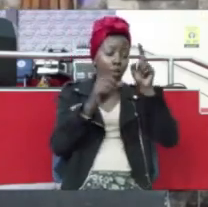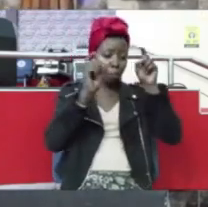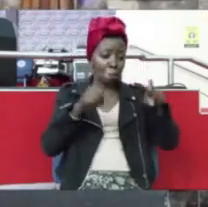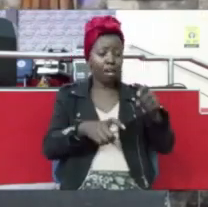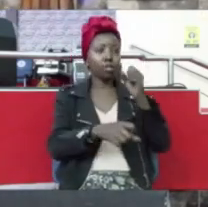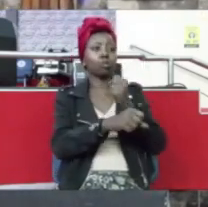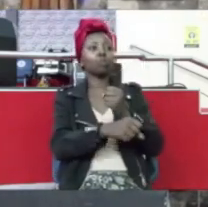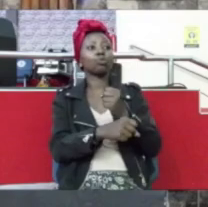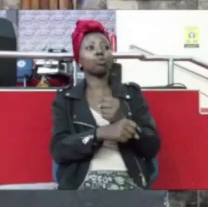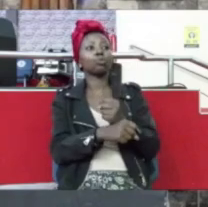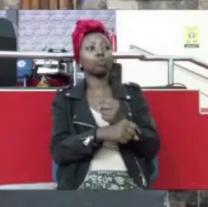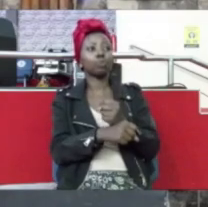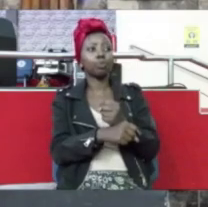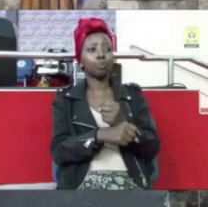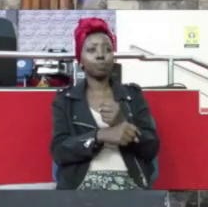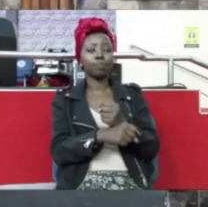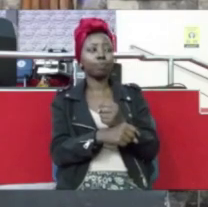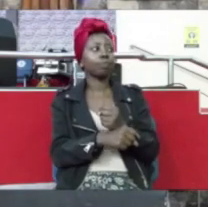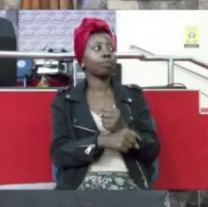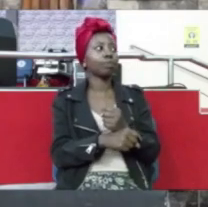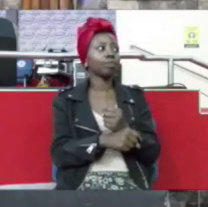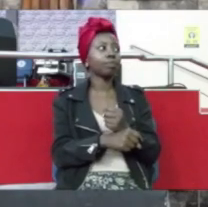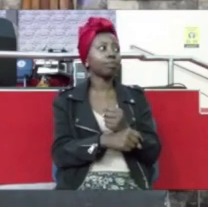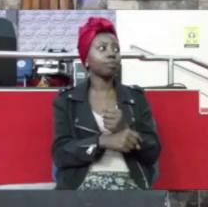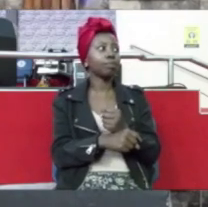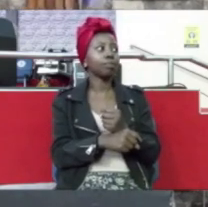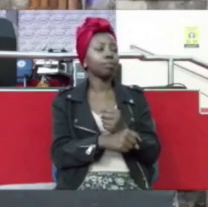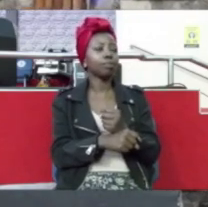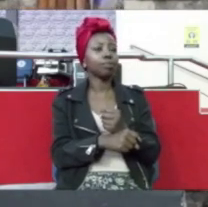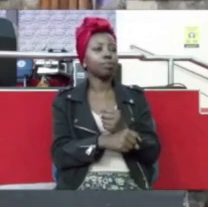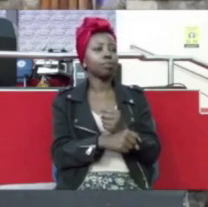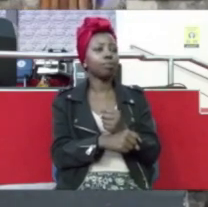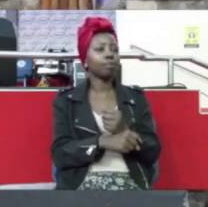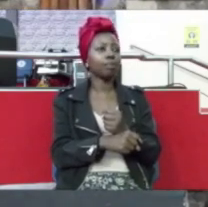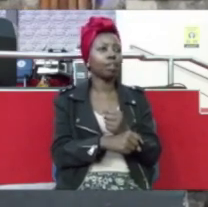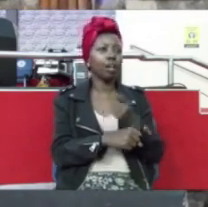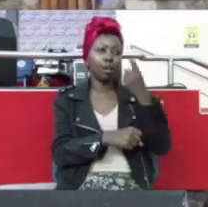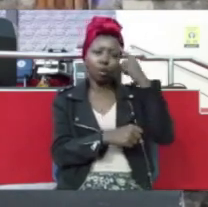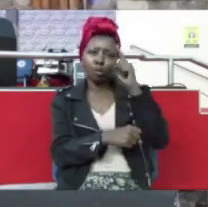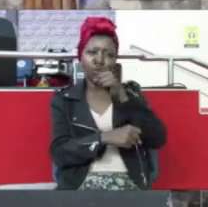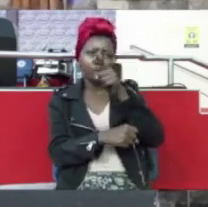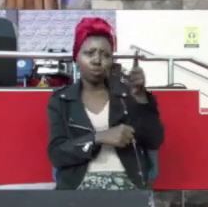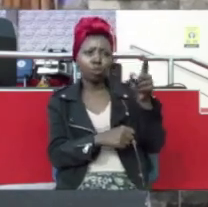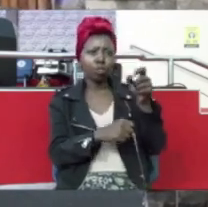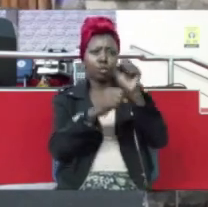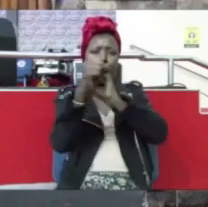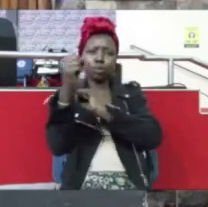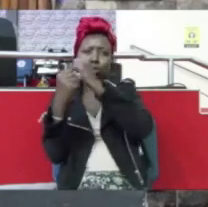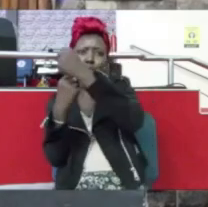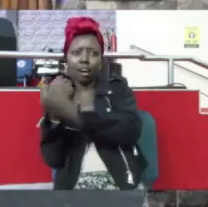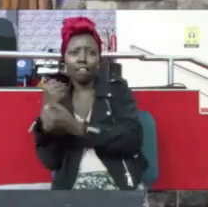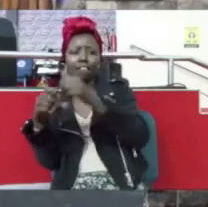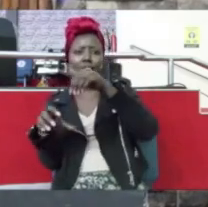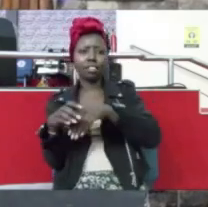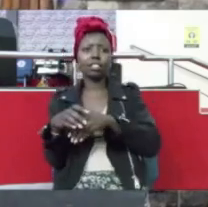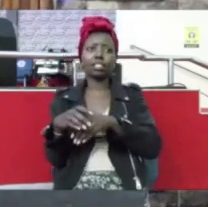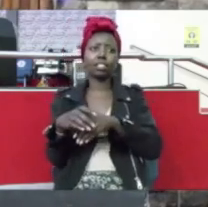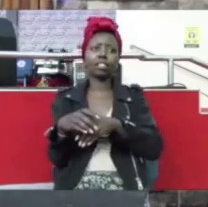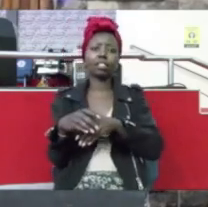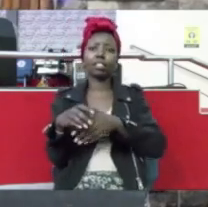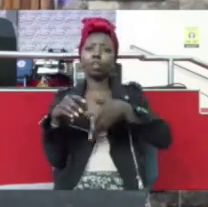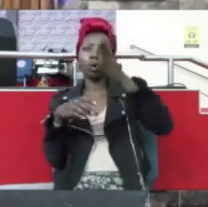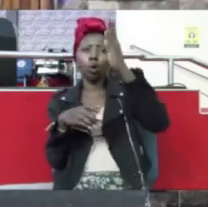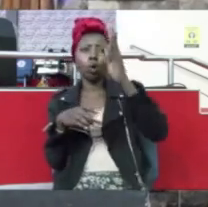na msimu wote ile inatakikana wewe ukafanye. For you to harvest in the kingdom of God, like we say that giving is